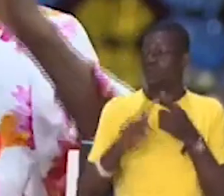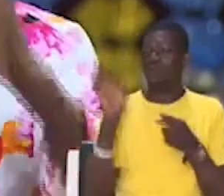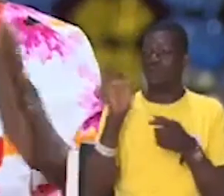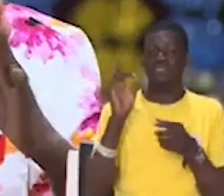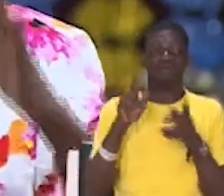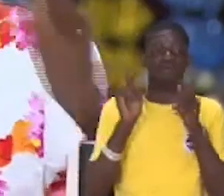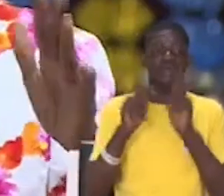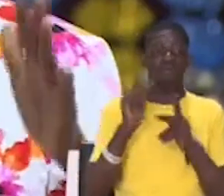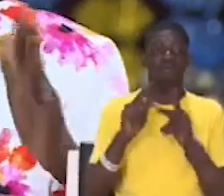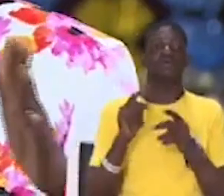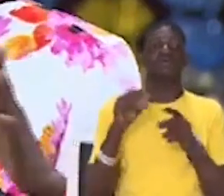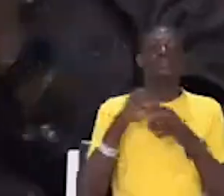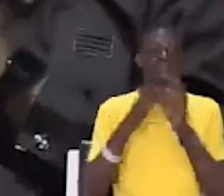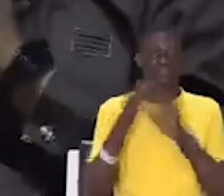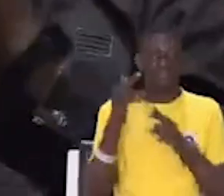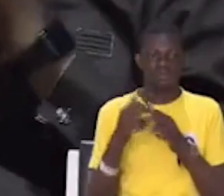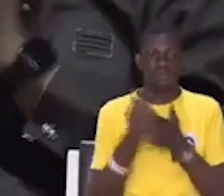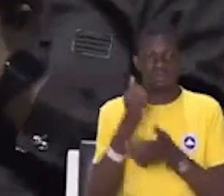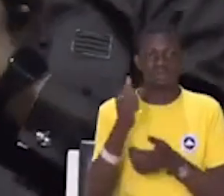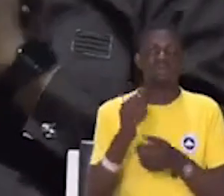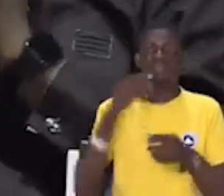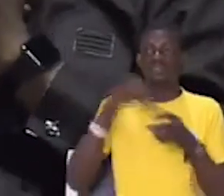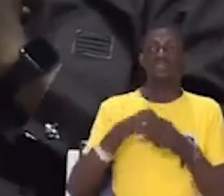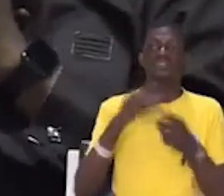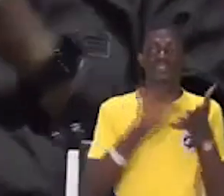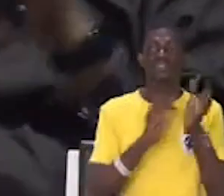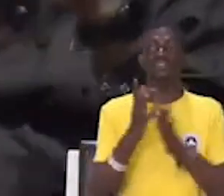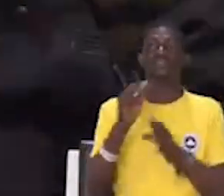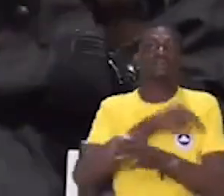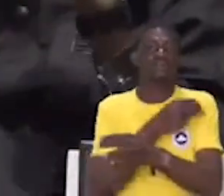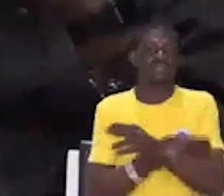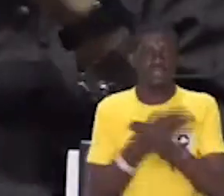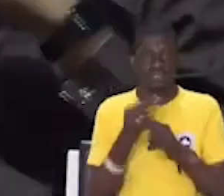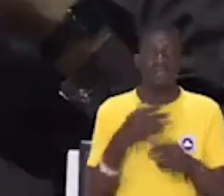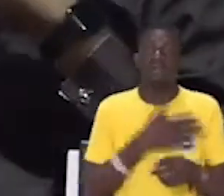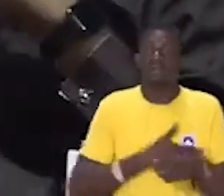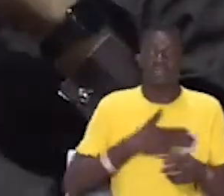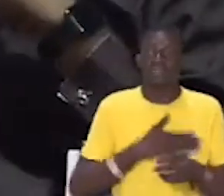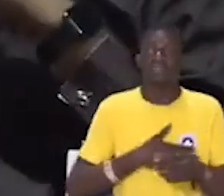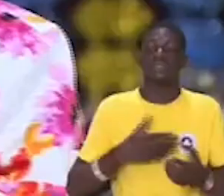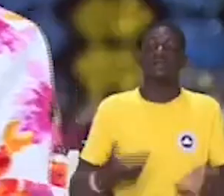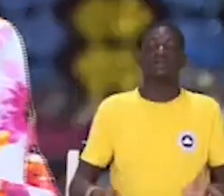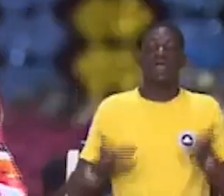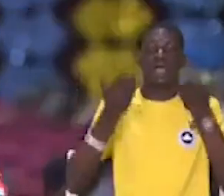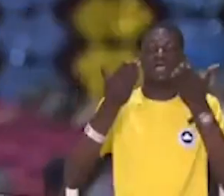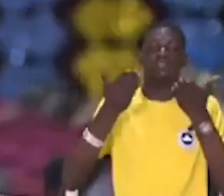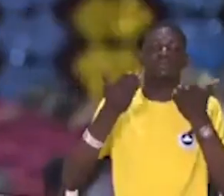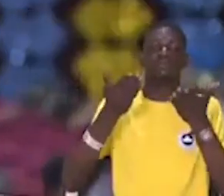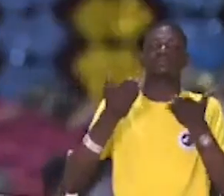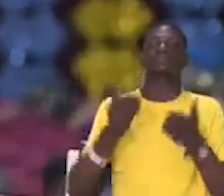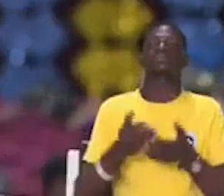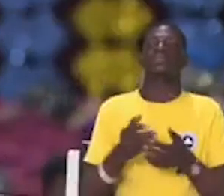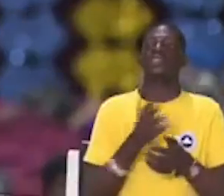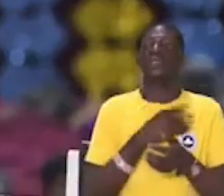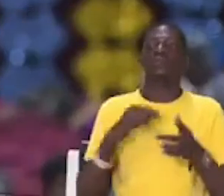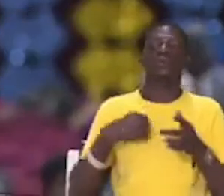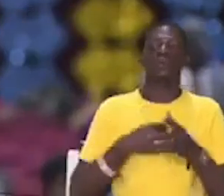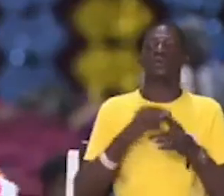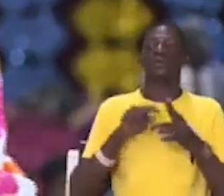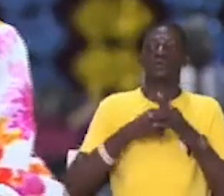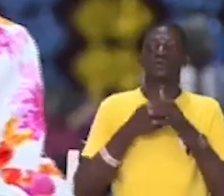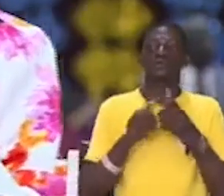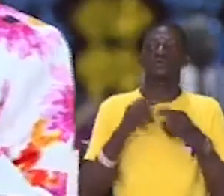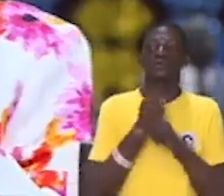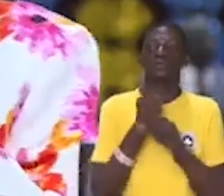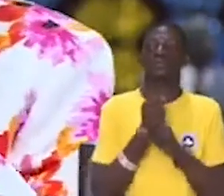and they will give their lives to Jesus in Jesus' mighty name. So please rise with me tonight, and we are going to be making